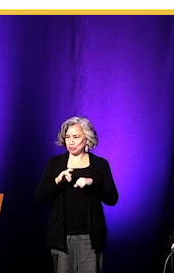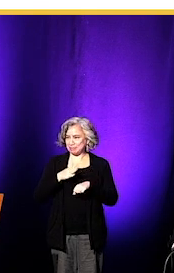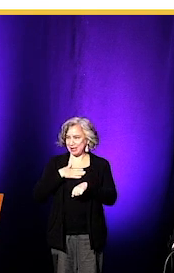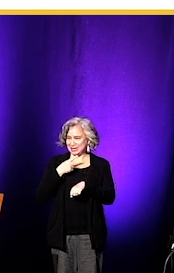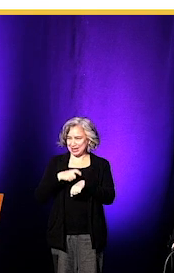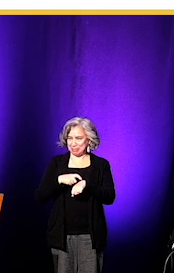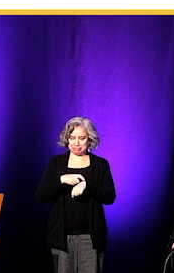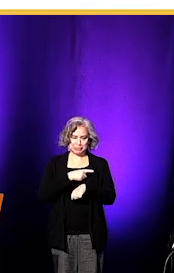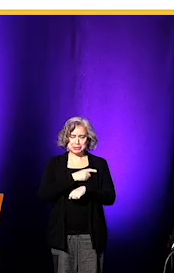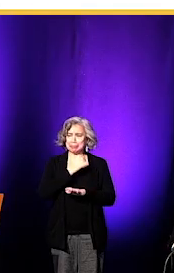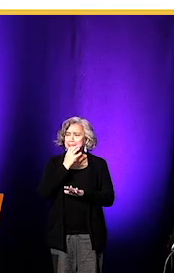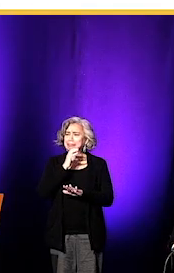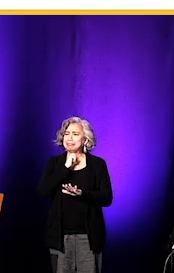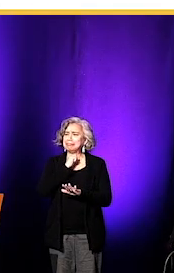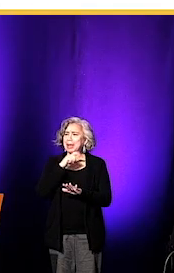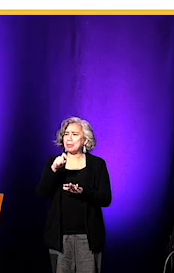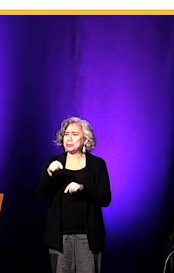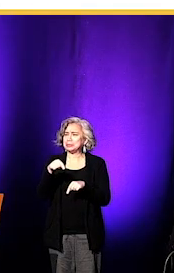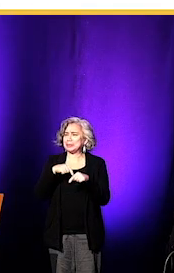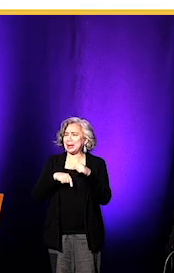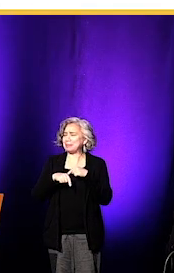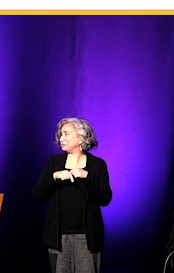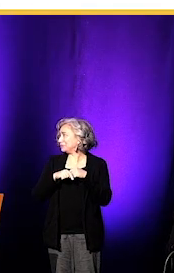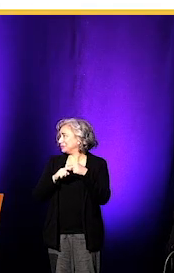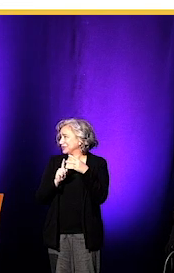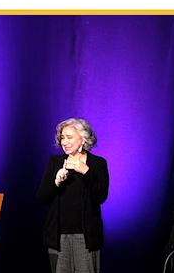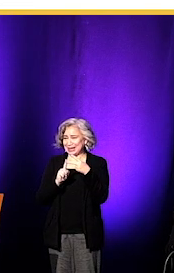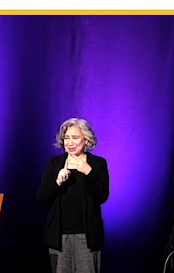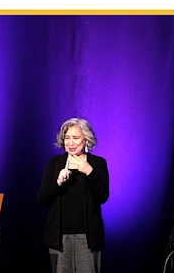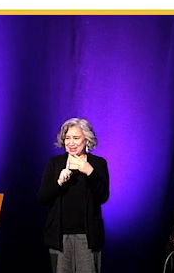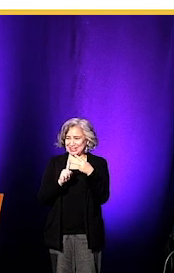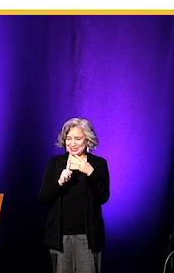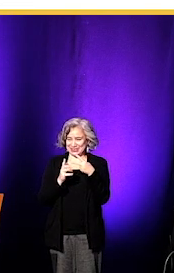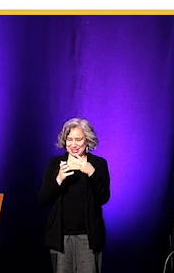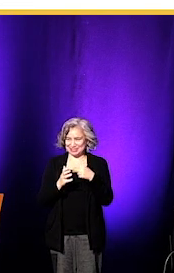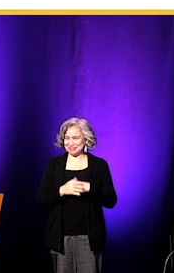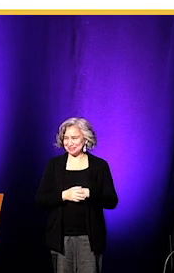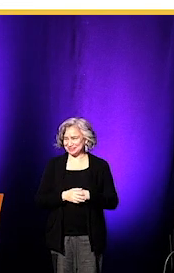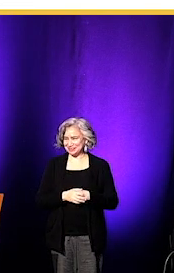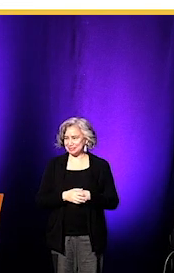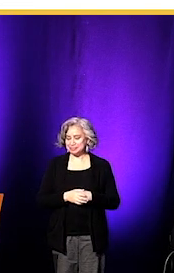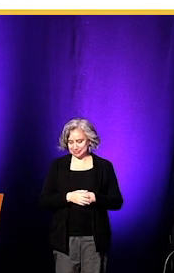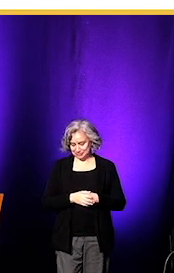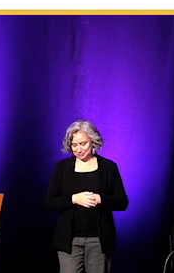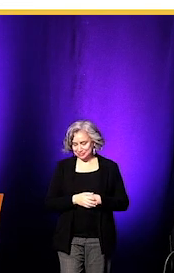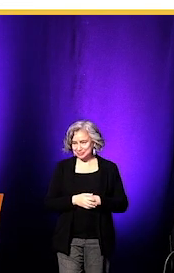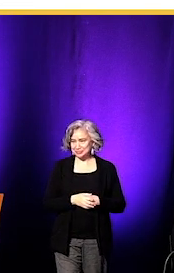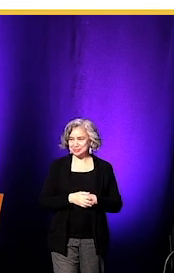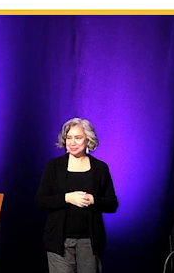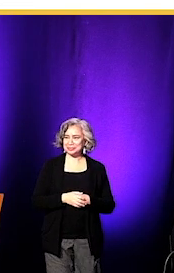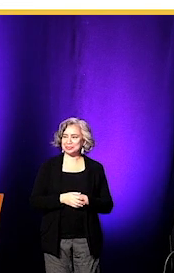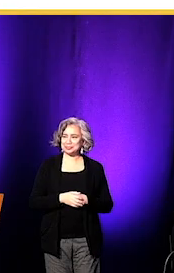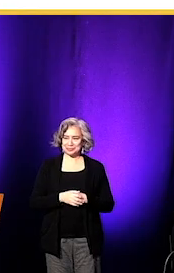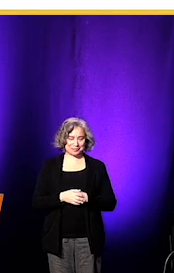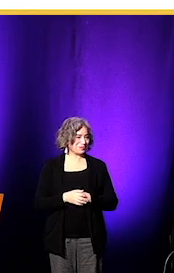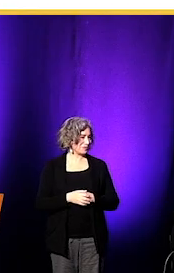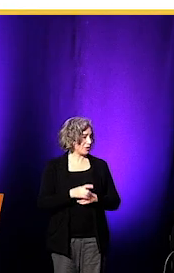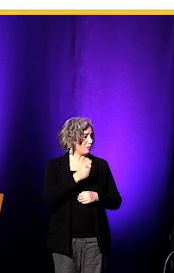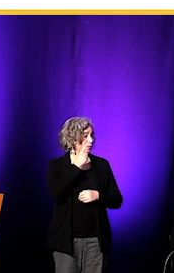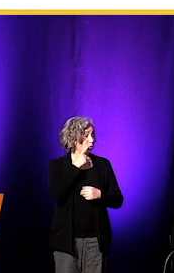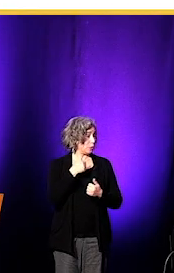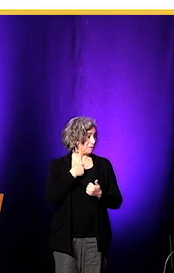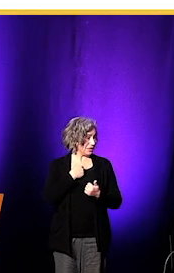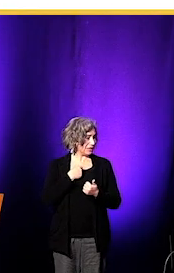Oops, that's supposed to play. For me, it is about valuing the significance of the small actions, the